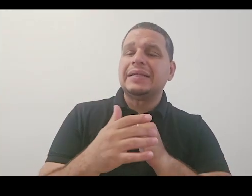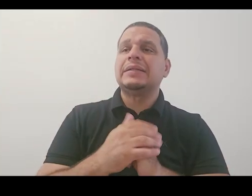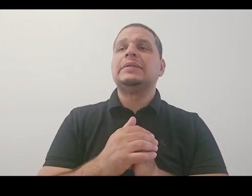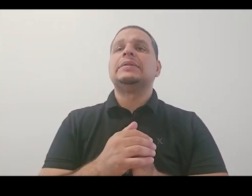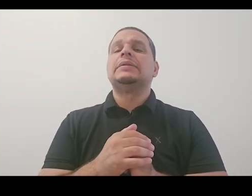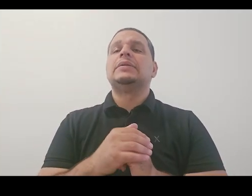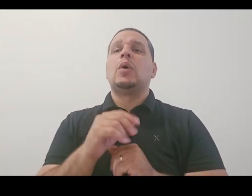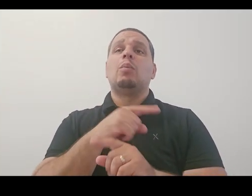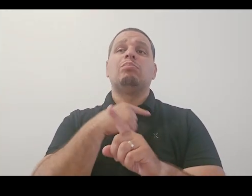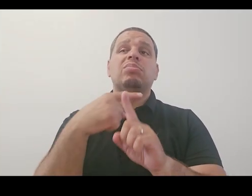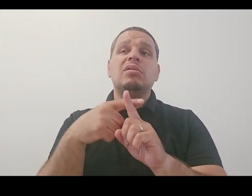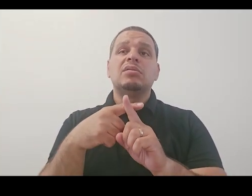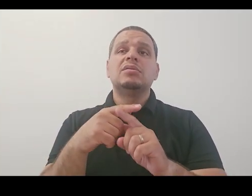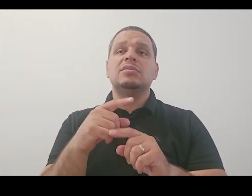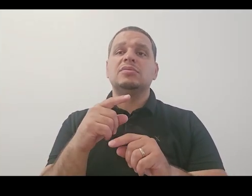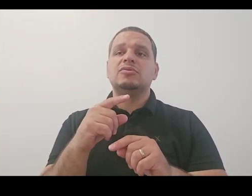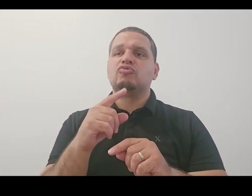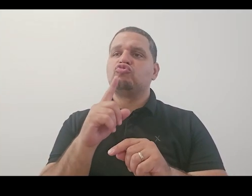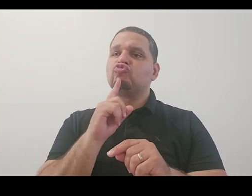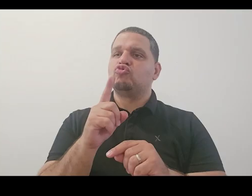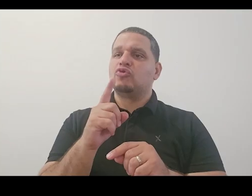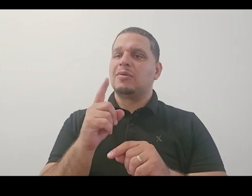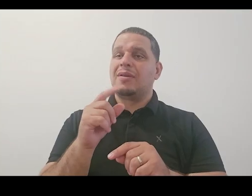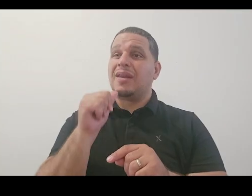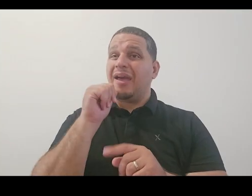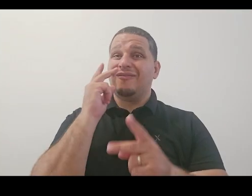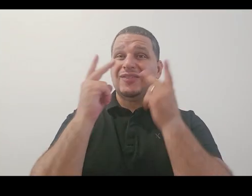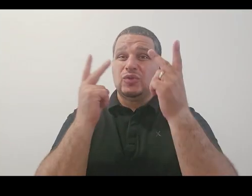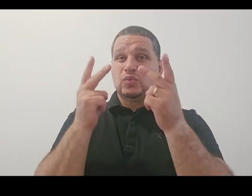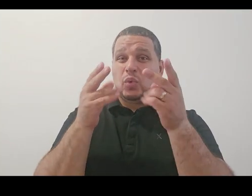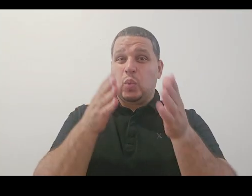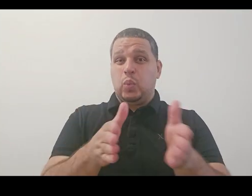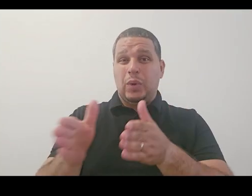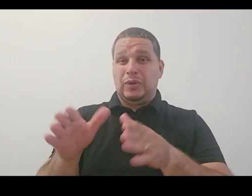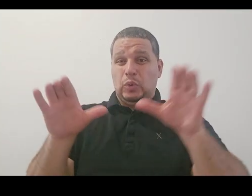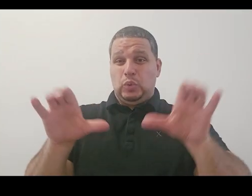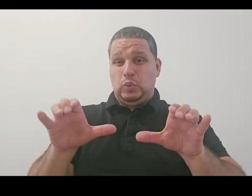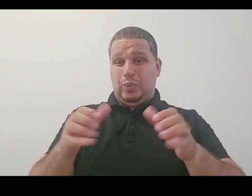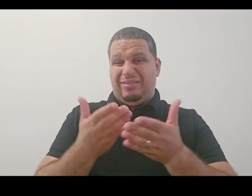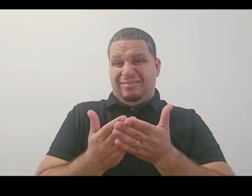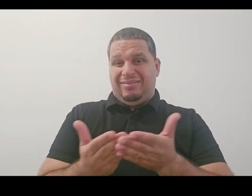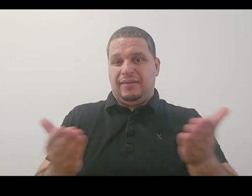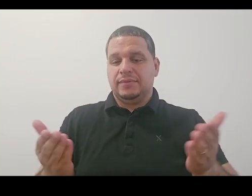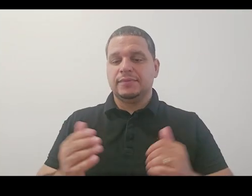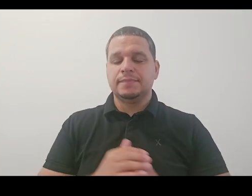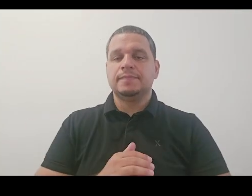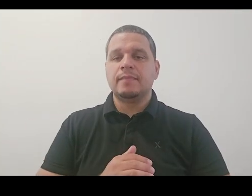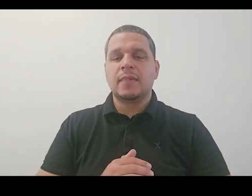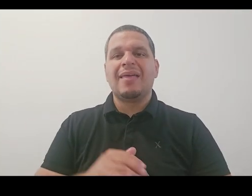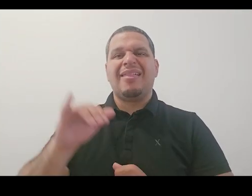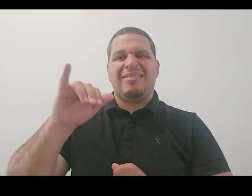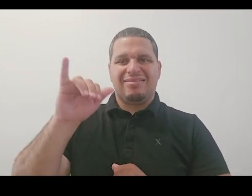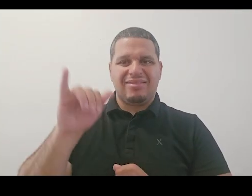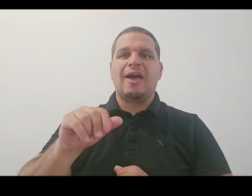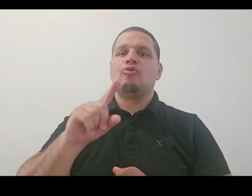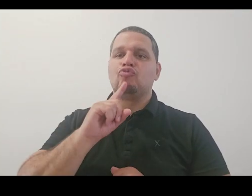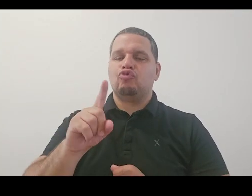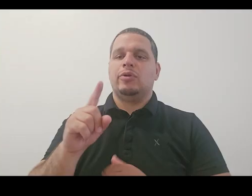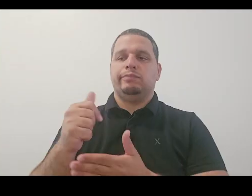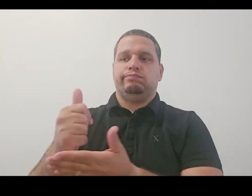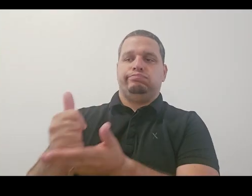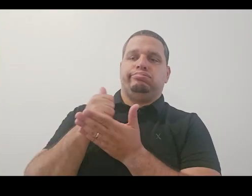and the primacy of and legitimacy of non-visual ways of doing things. Um, and that has